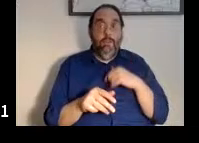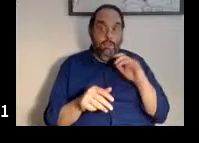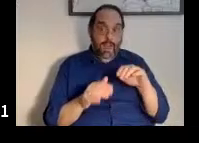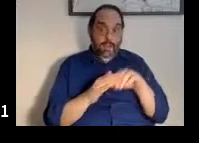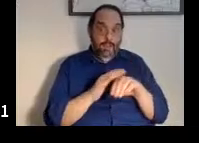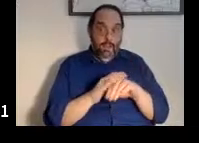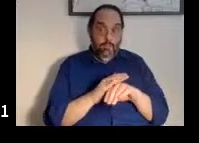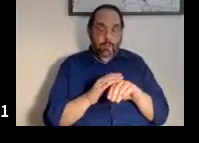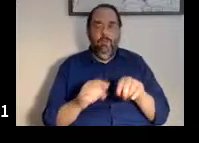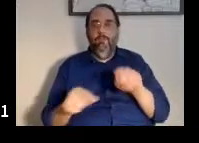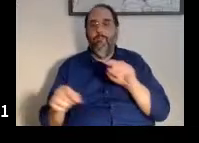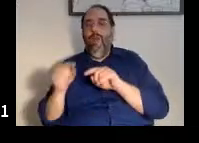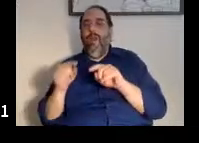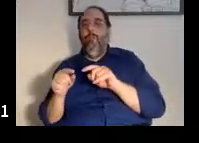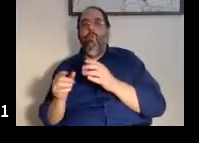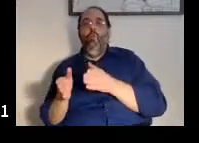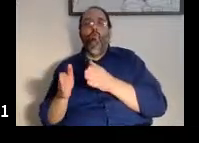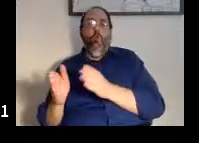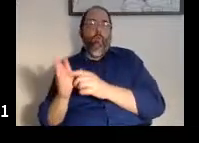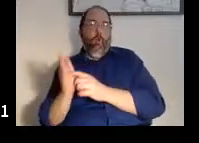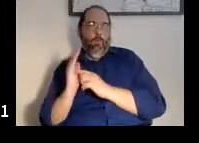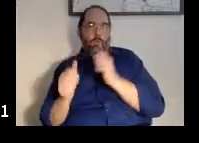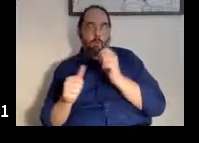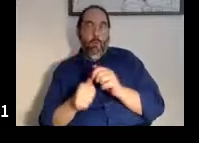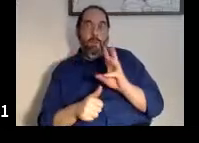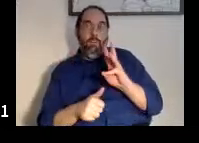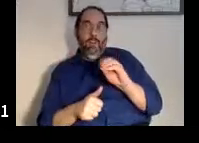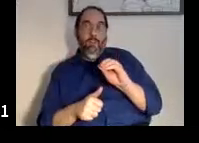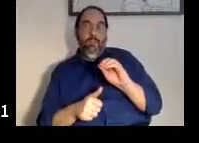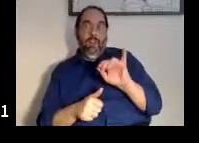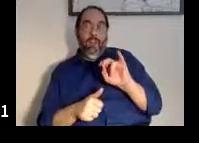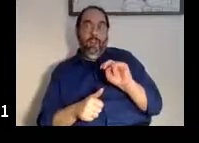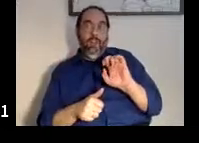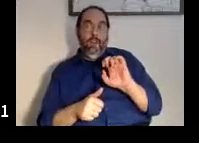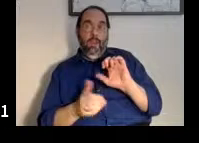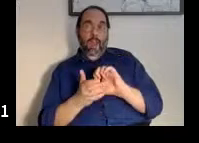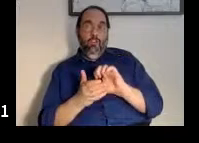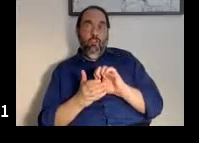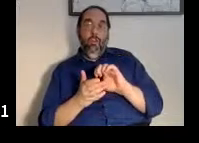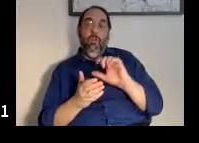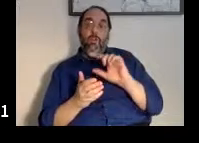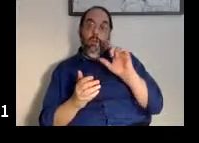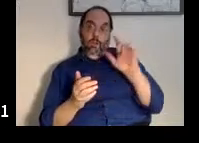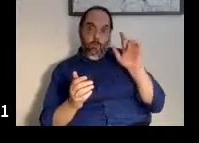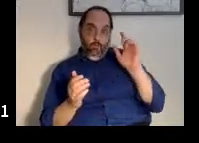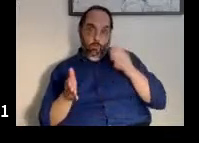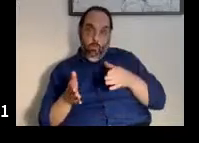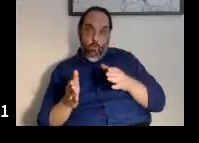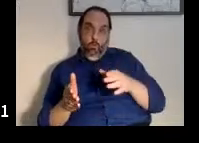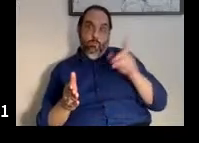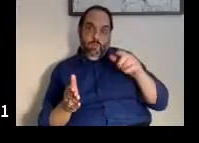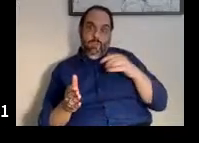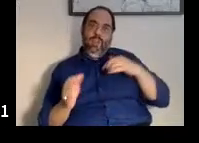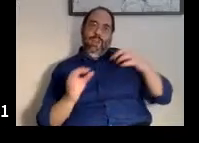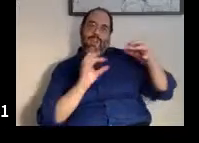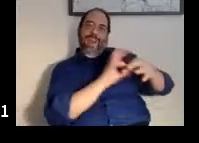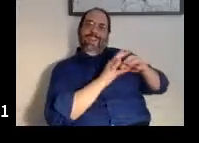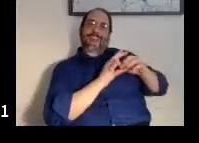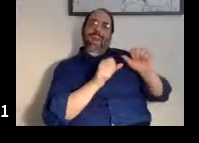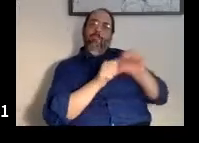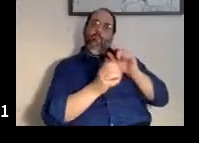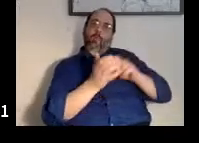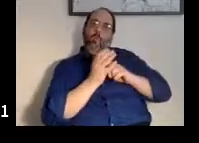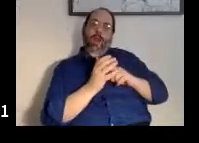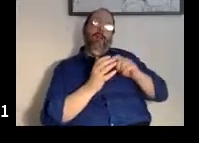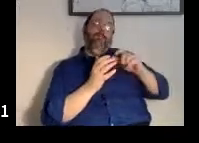up first to the accessible route requirement. Remember, the 60-inch accessible route has to connect those elements that are required to be accessible at ground